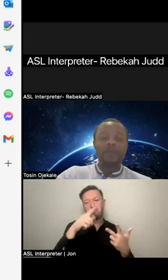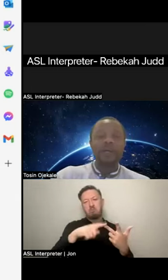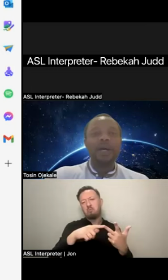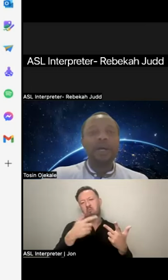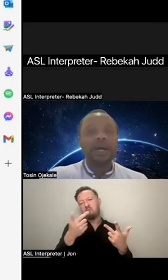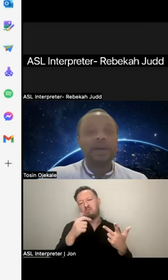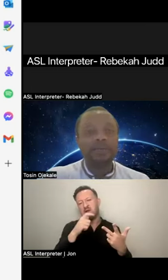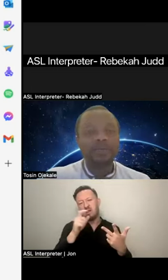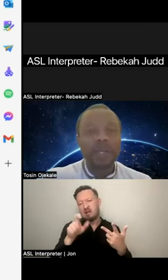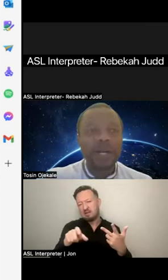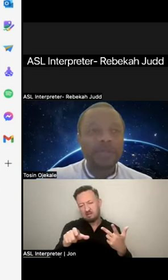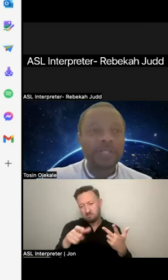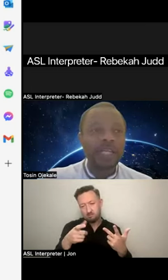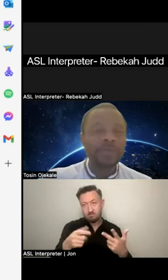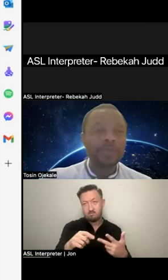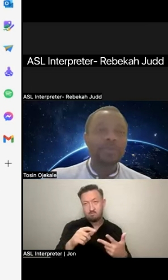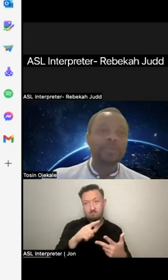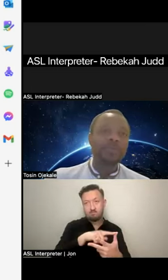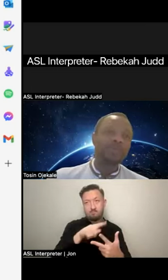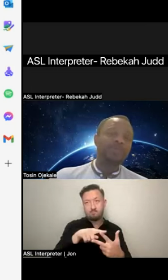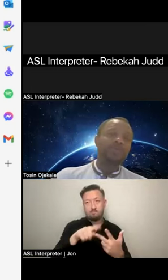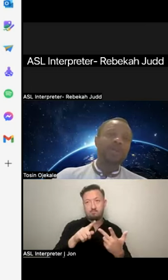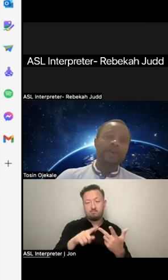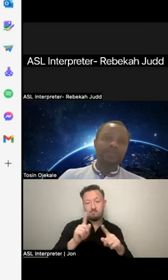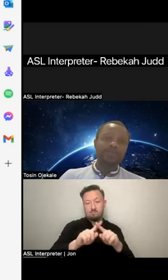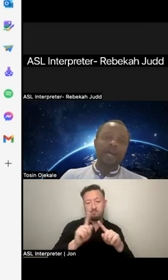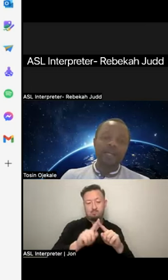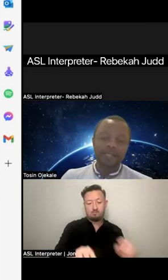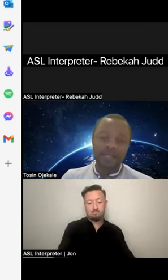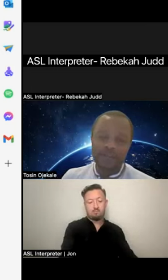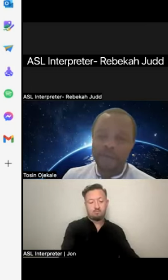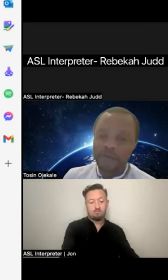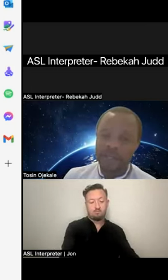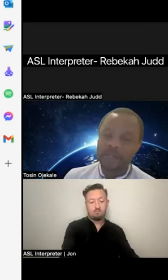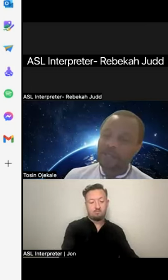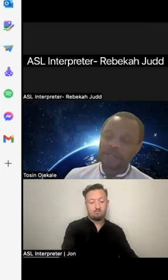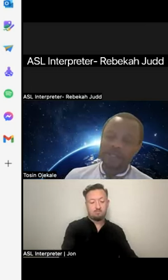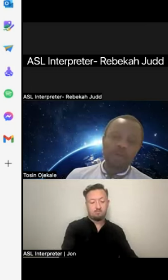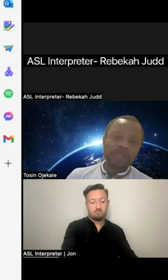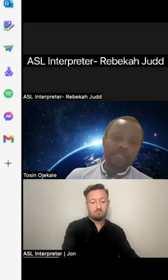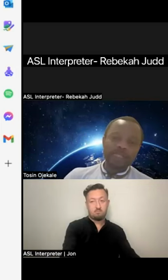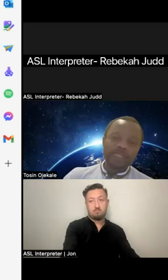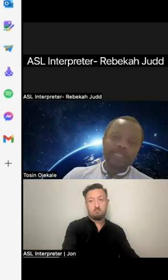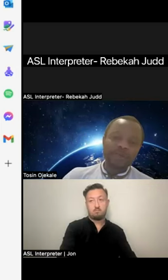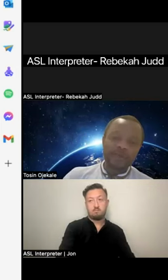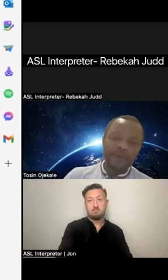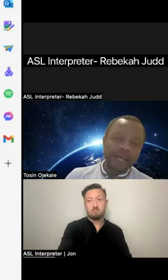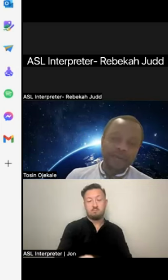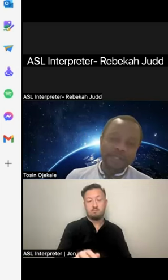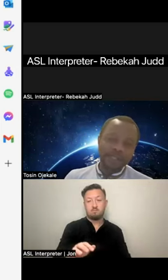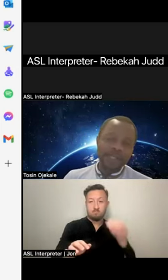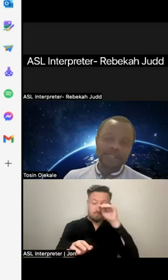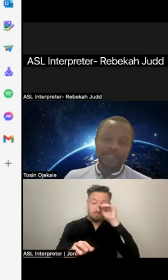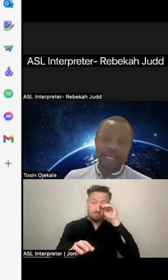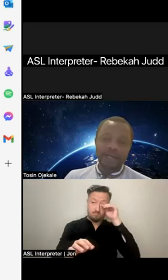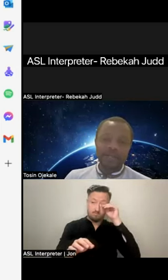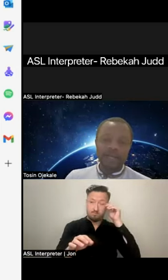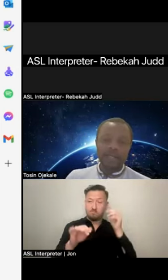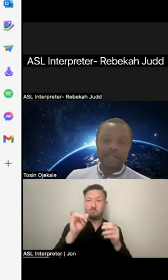of when you are using them to carry data traffic. So, but in terms of fire